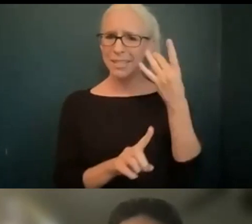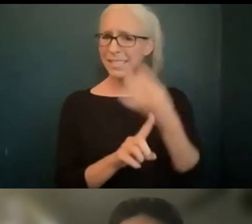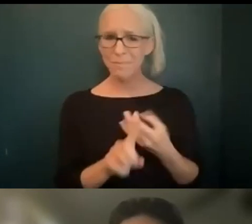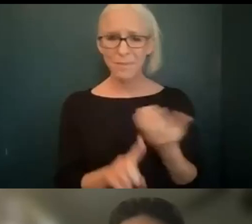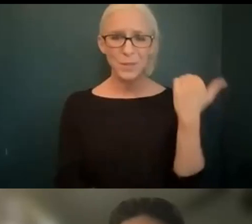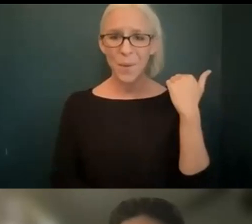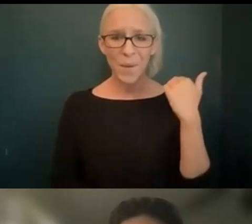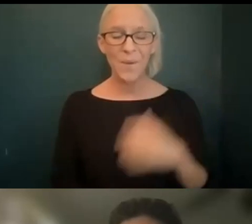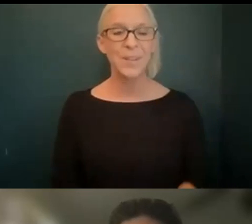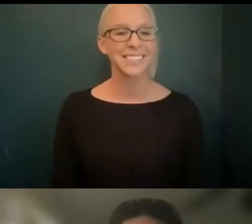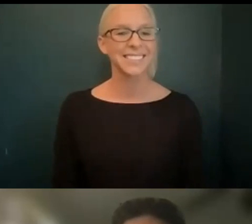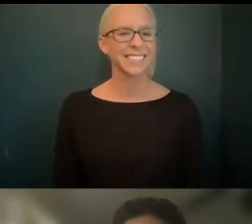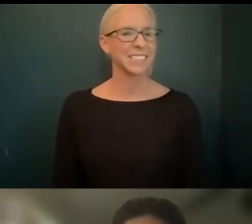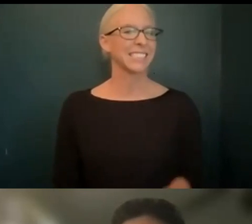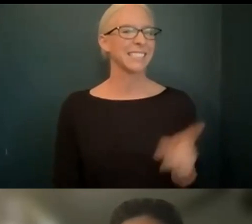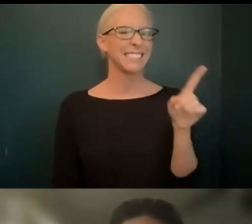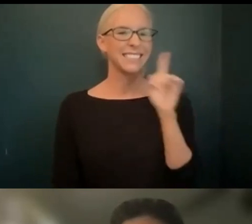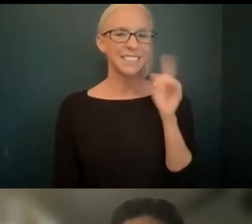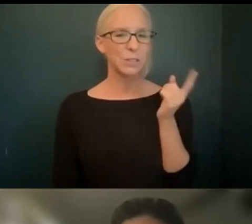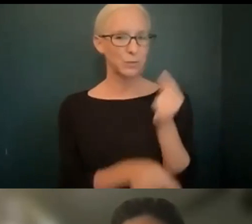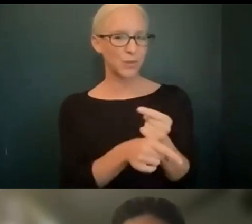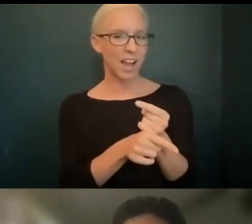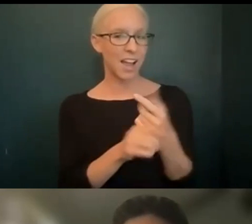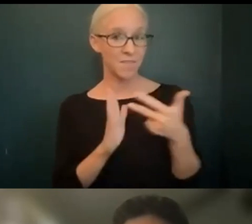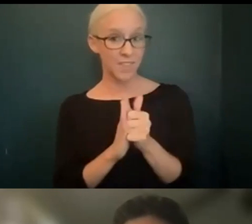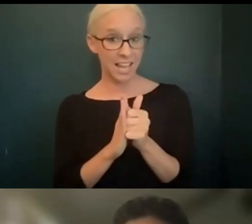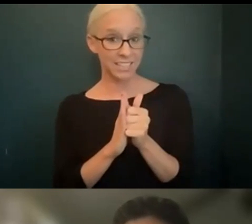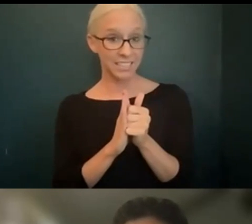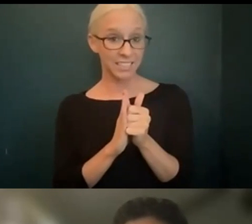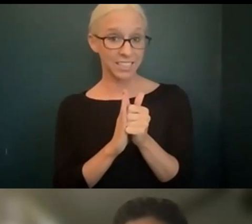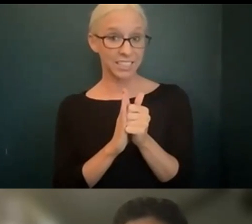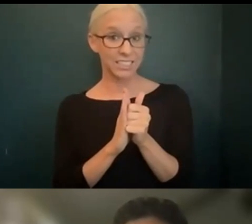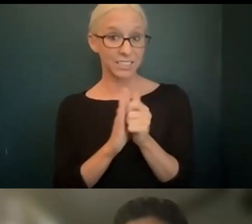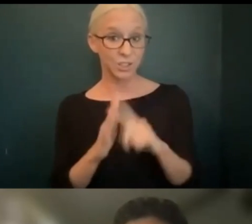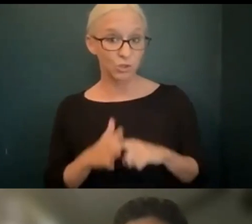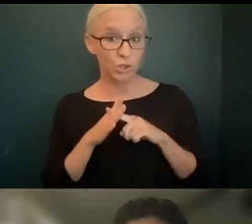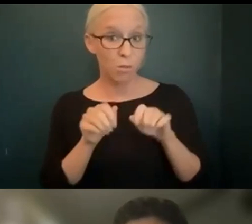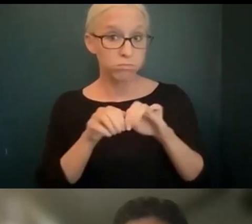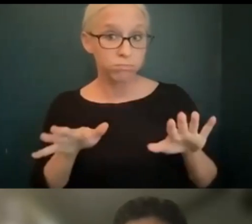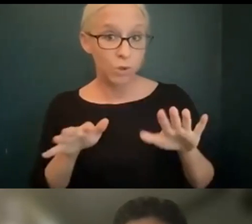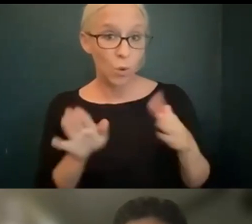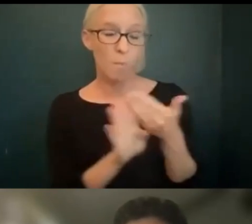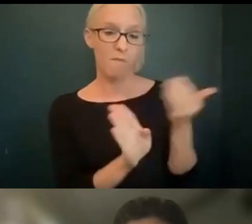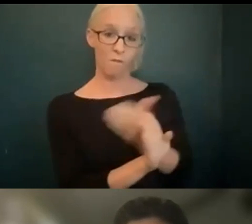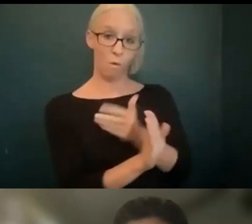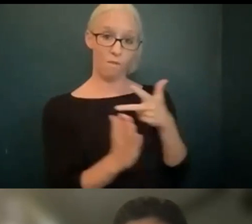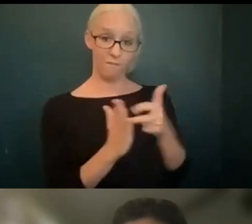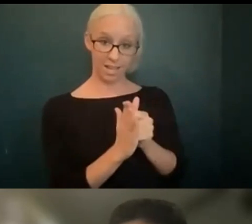mistaken. Was it after the vaccines came out or before? Do you remember that? Before. Usually how